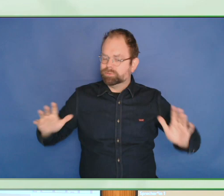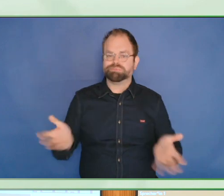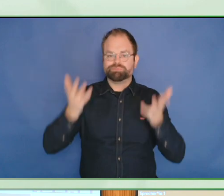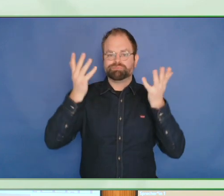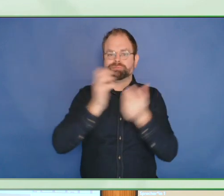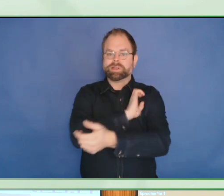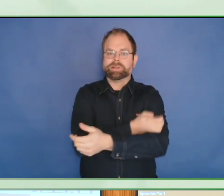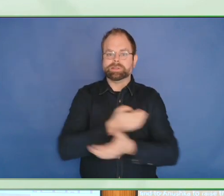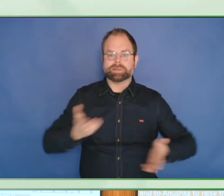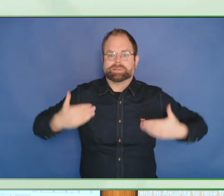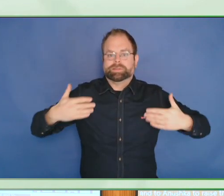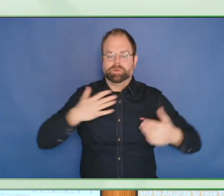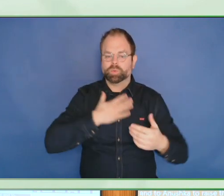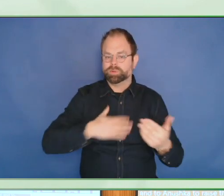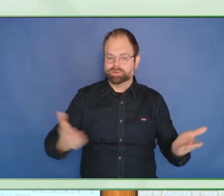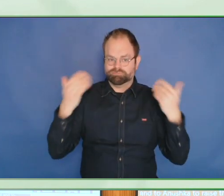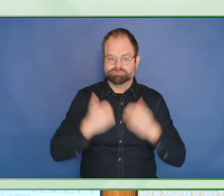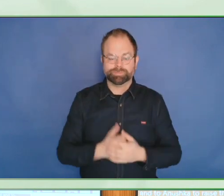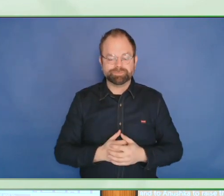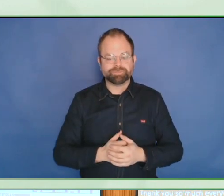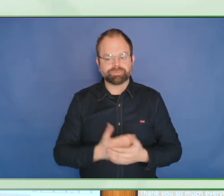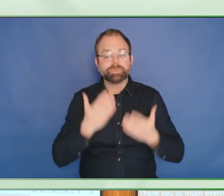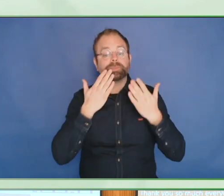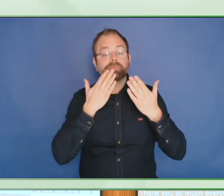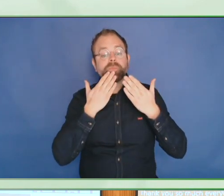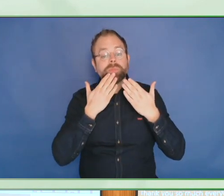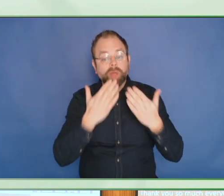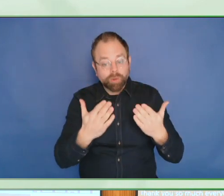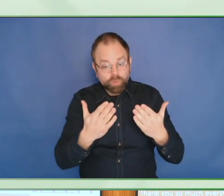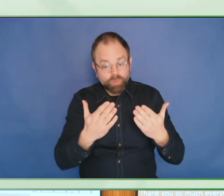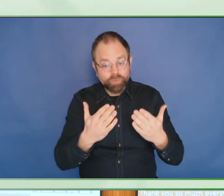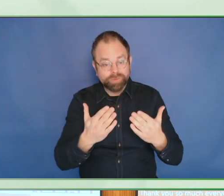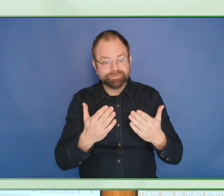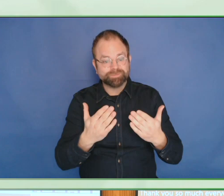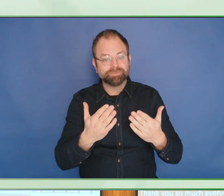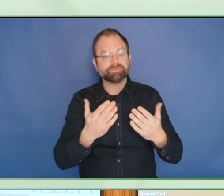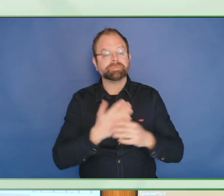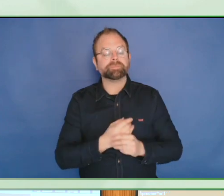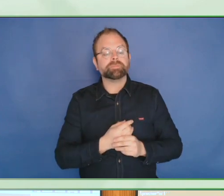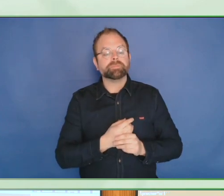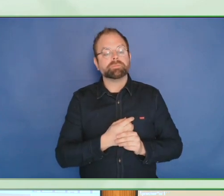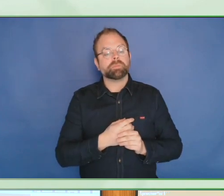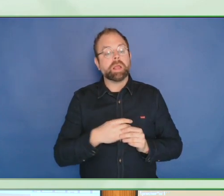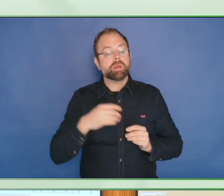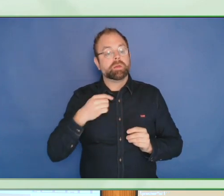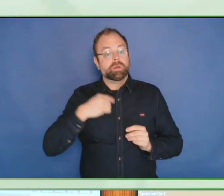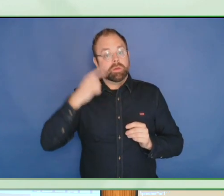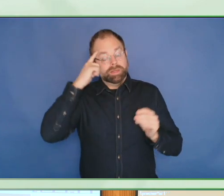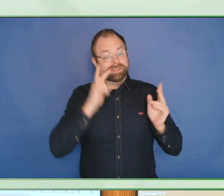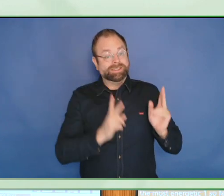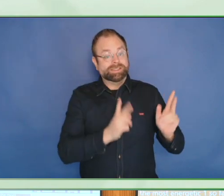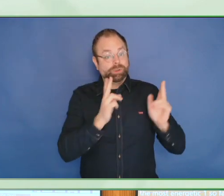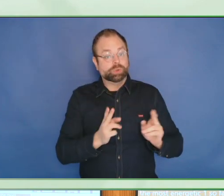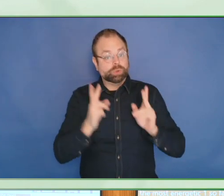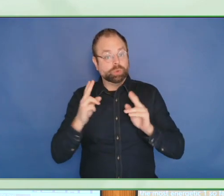Thank you so much, everyone. I think out of all the sessions I've attended, this has been the most energetic one so far. I'm going to try to keep this